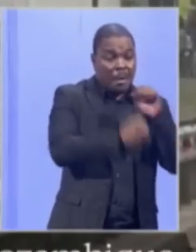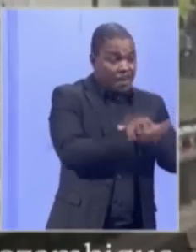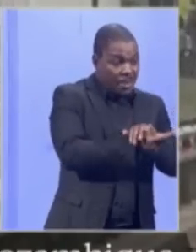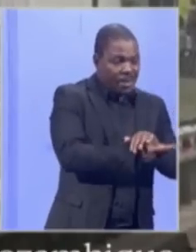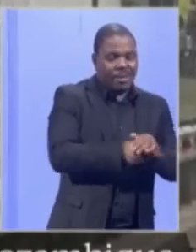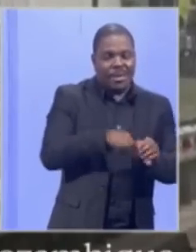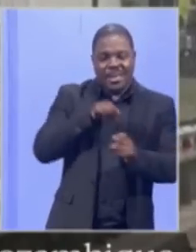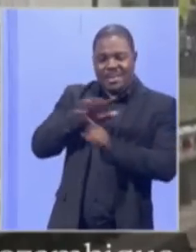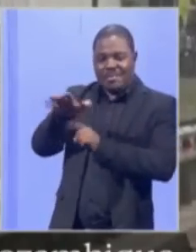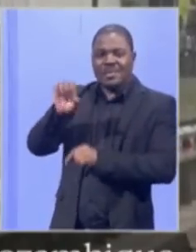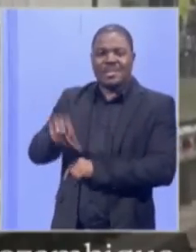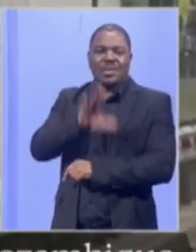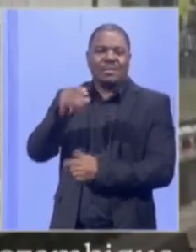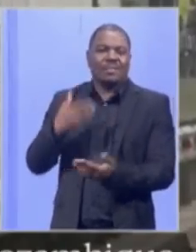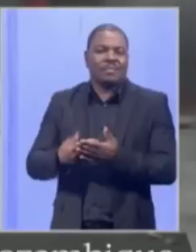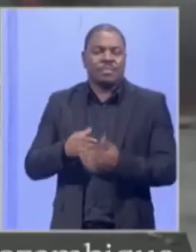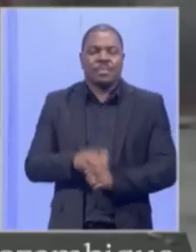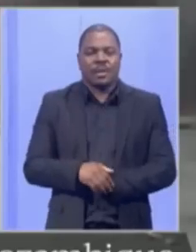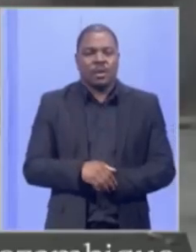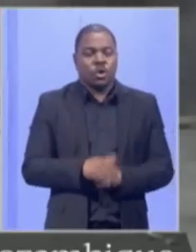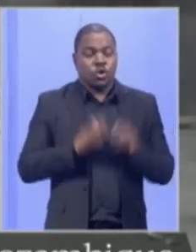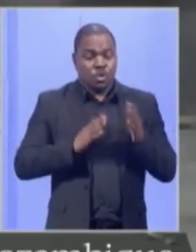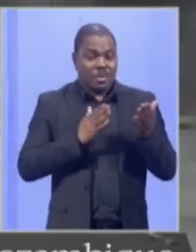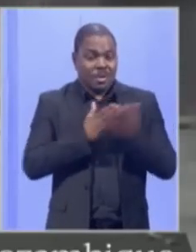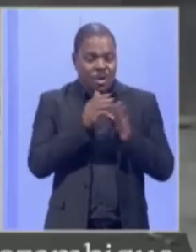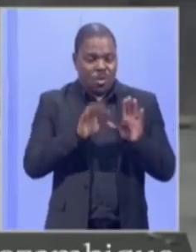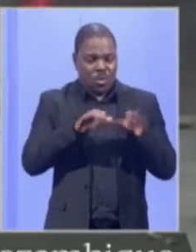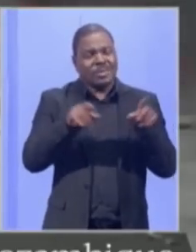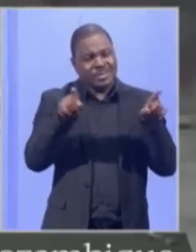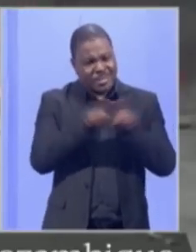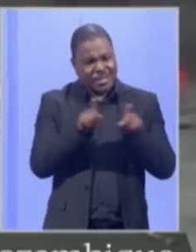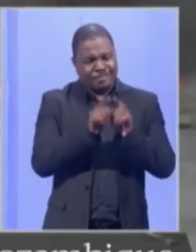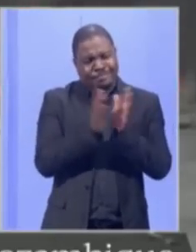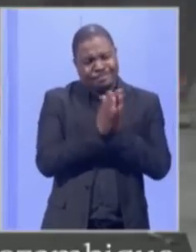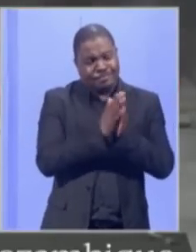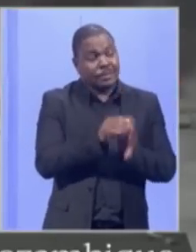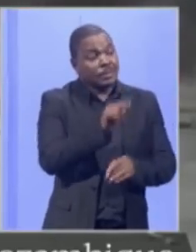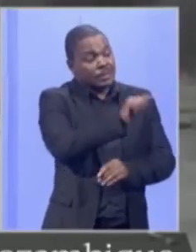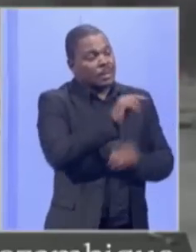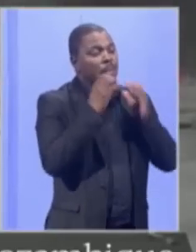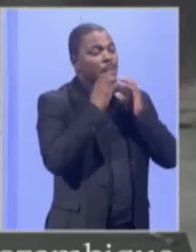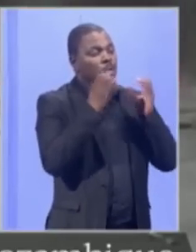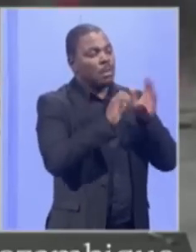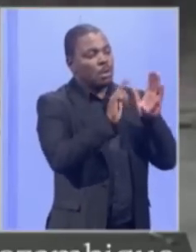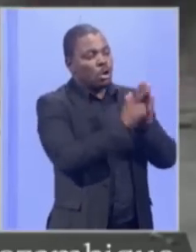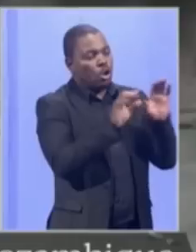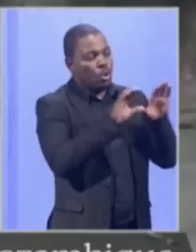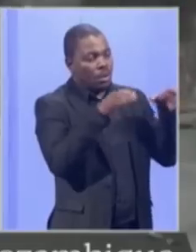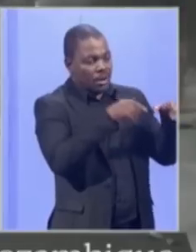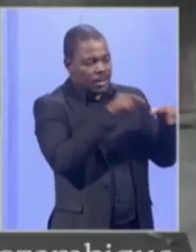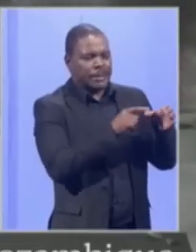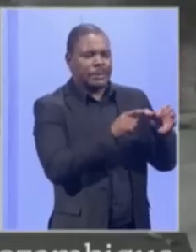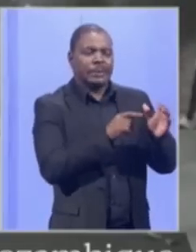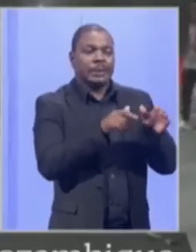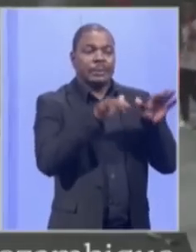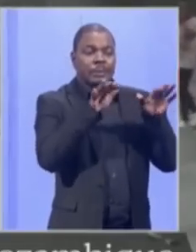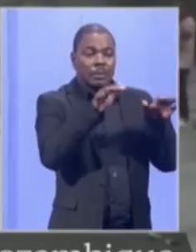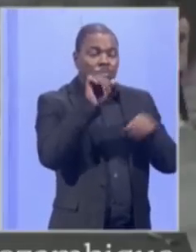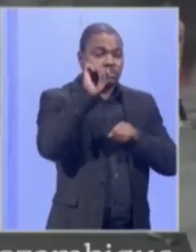impact on us. Mekgatlo ya ditokelo tsa botho e boetse e ipileditse makaleng a molao naheng ya Mozambique ho hlompha ditokelo